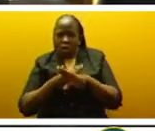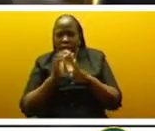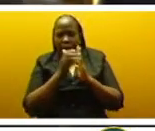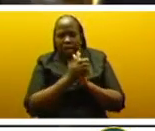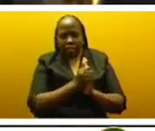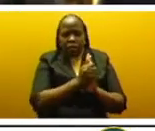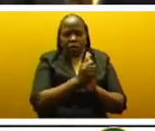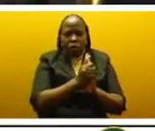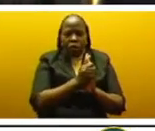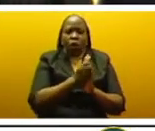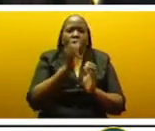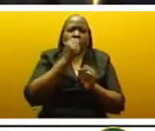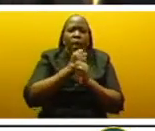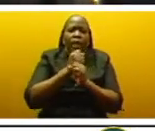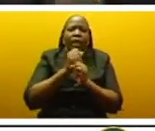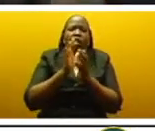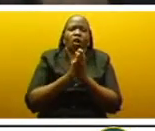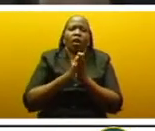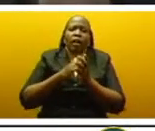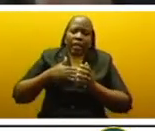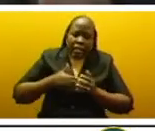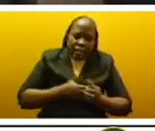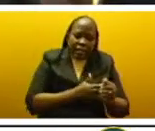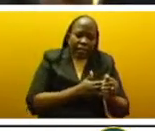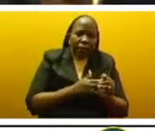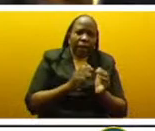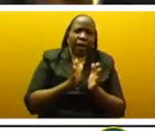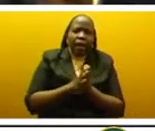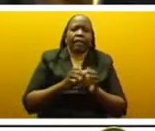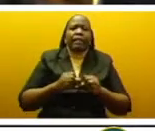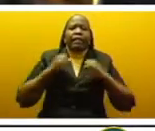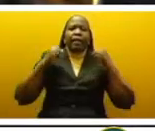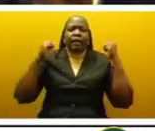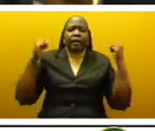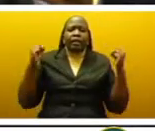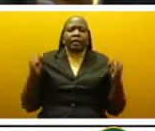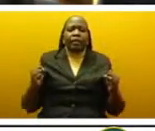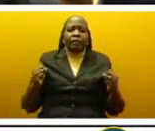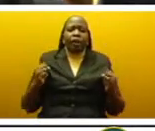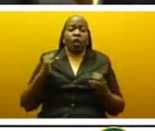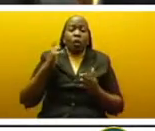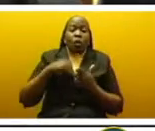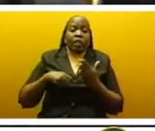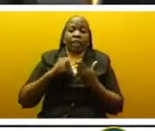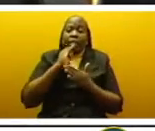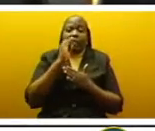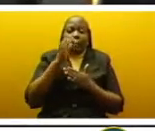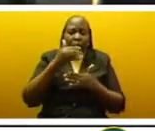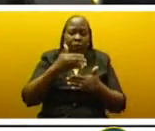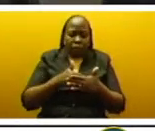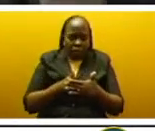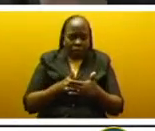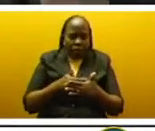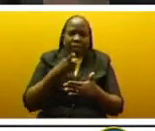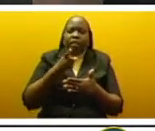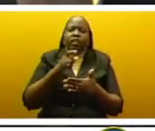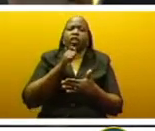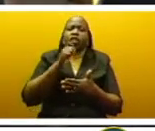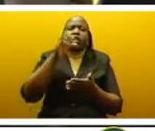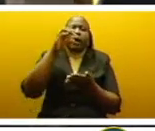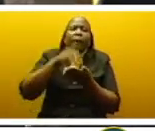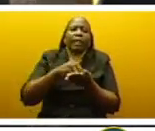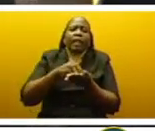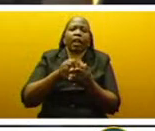integrity, what has been placed before you is not a matter that the court can frown